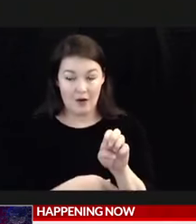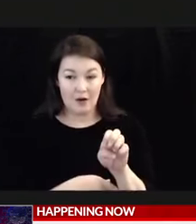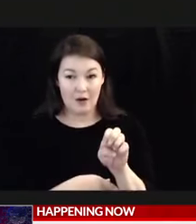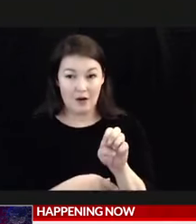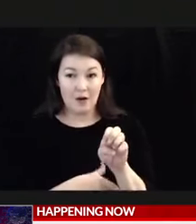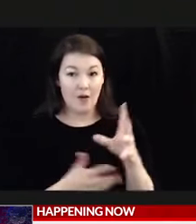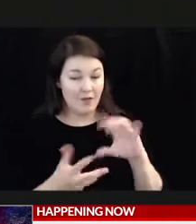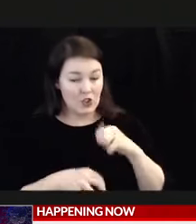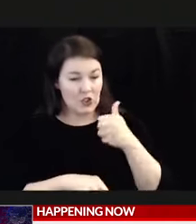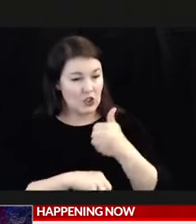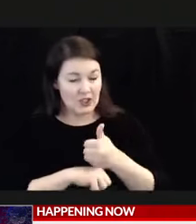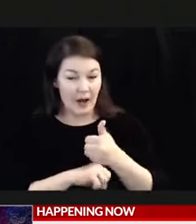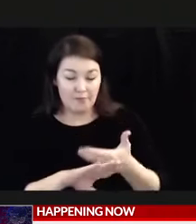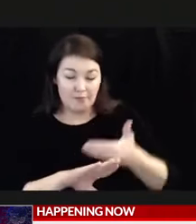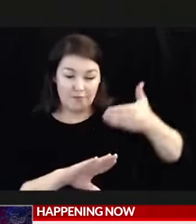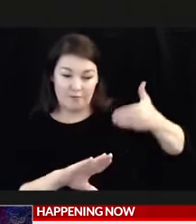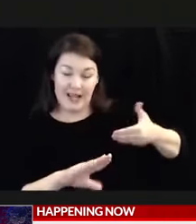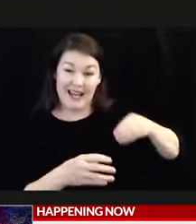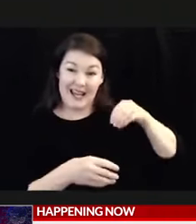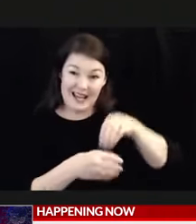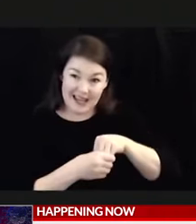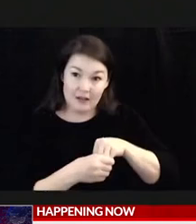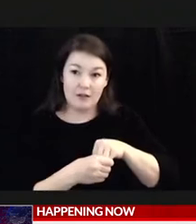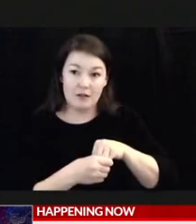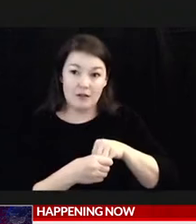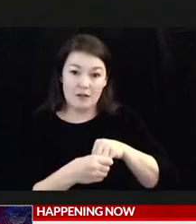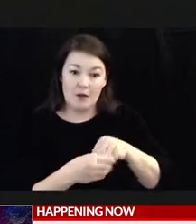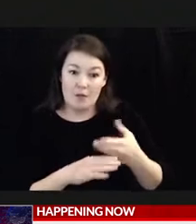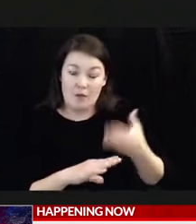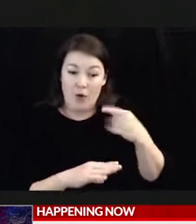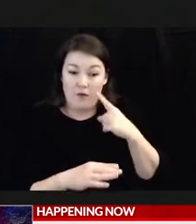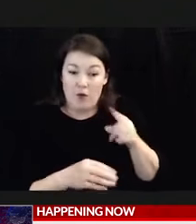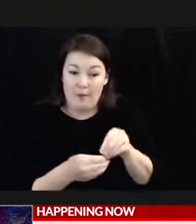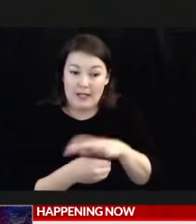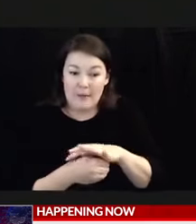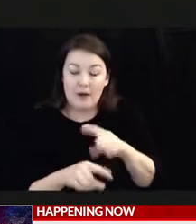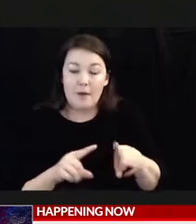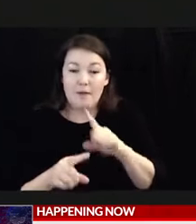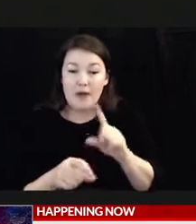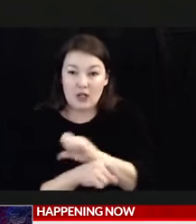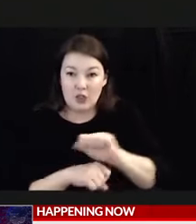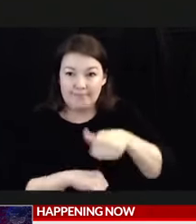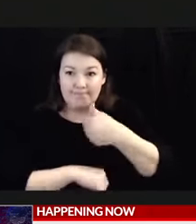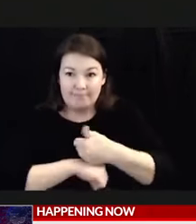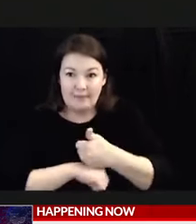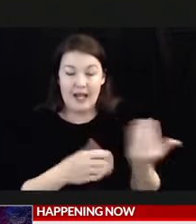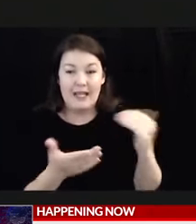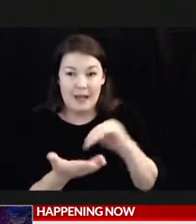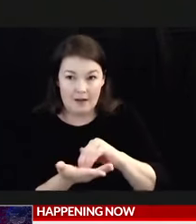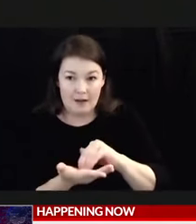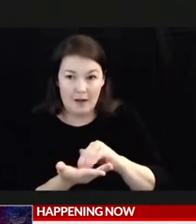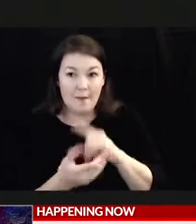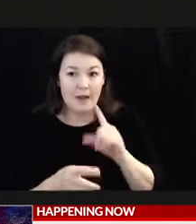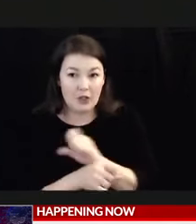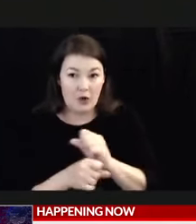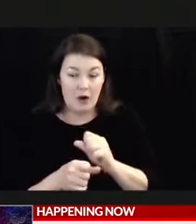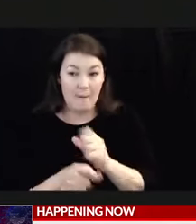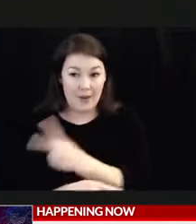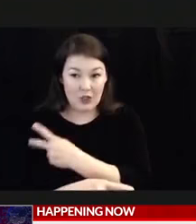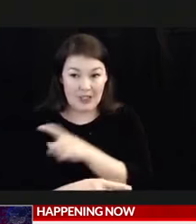through much of this pandemic. They will likely need to be in place again to make sure that patients that benefit the most from help get